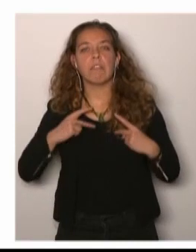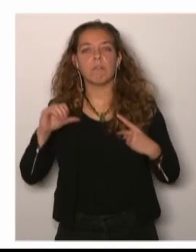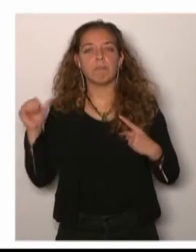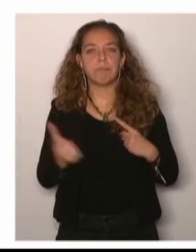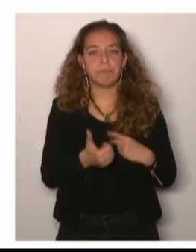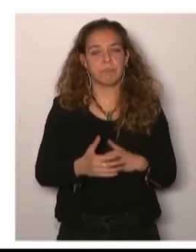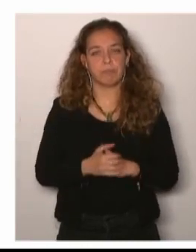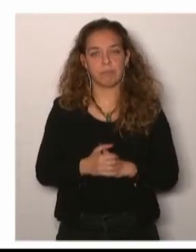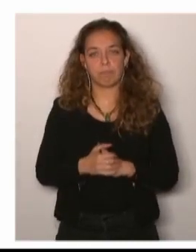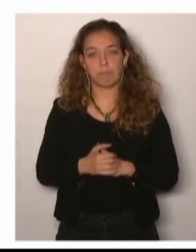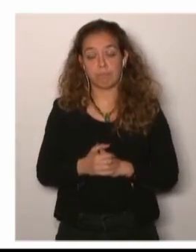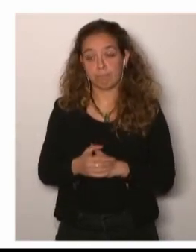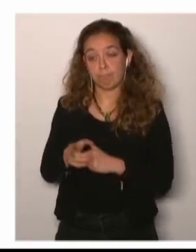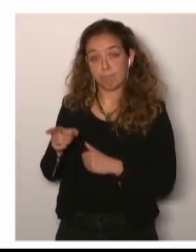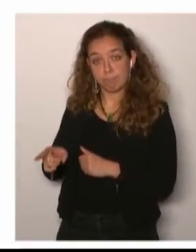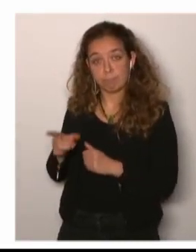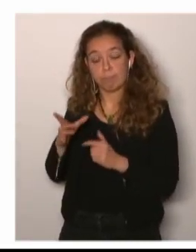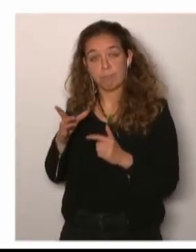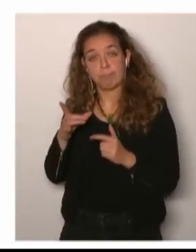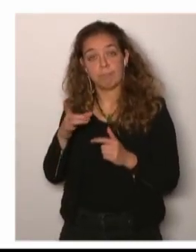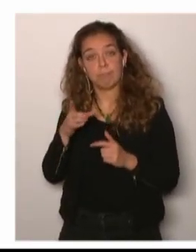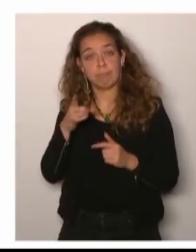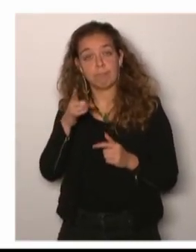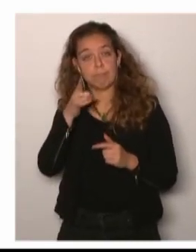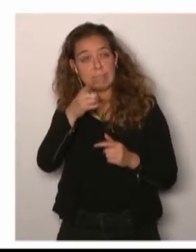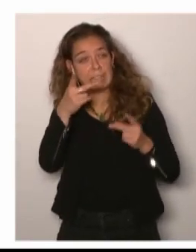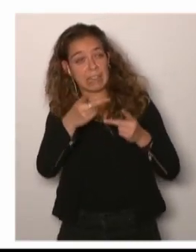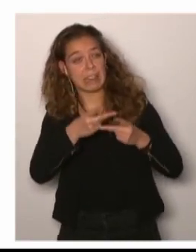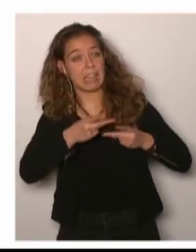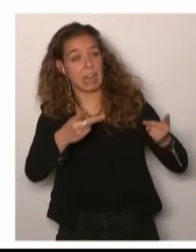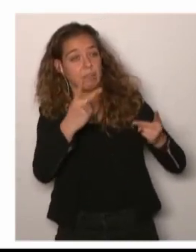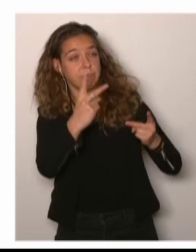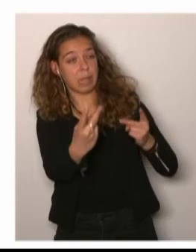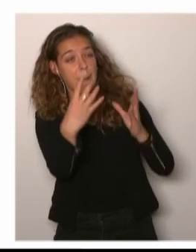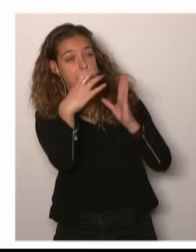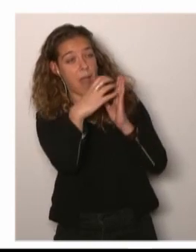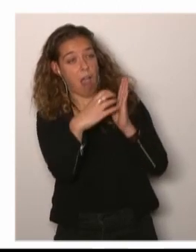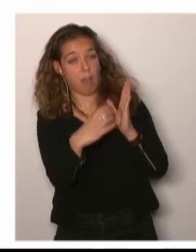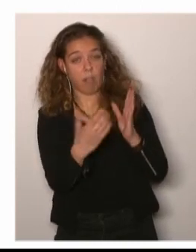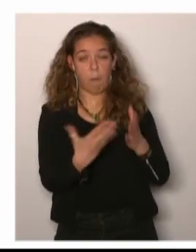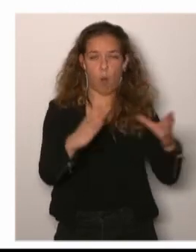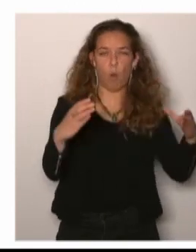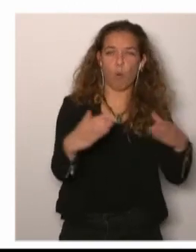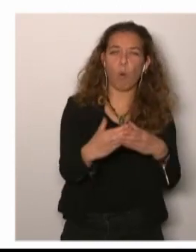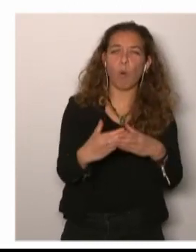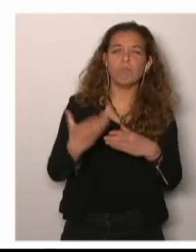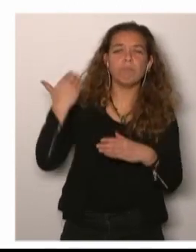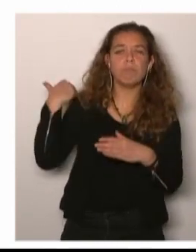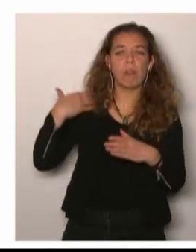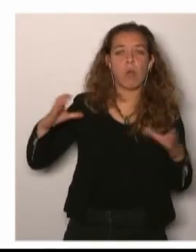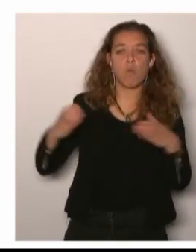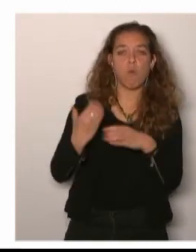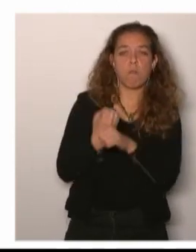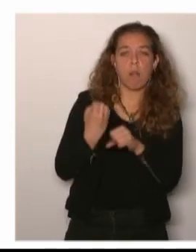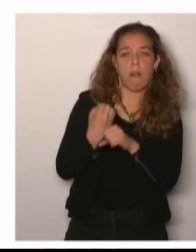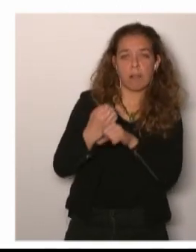in your statement, which has been built up in parallel in the working groups. And one thing that